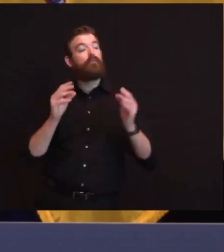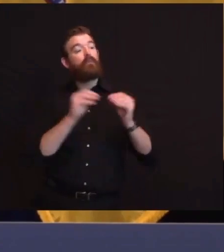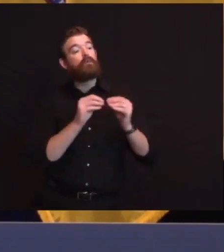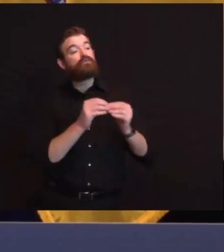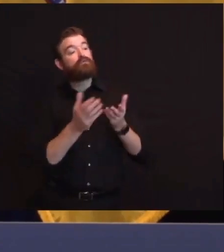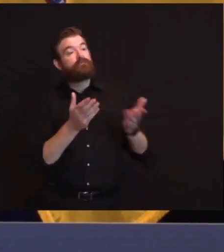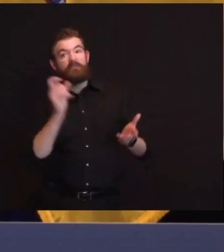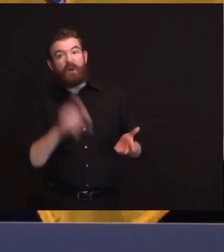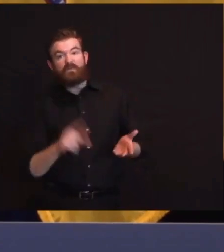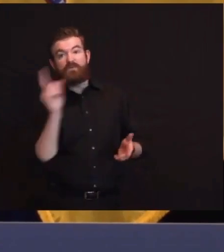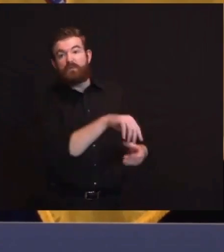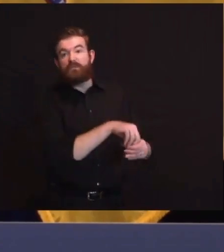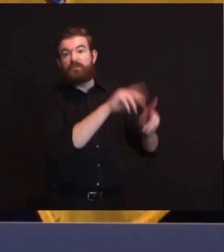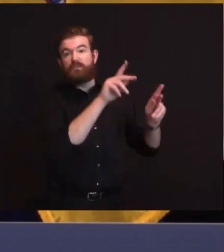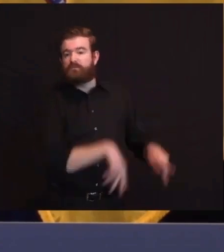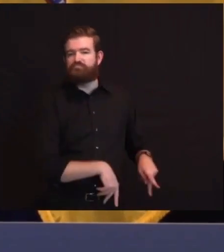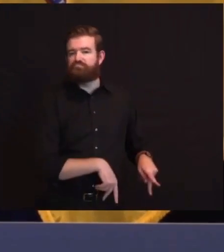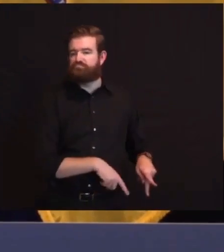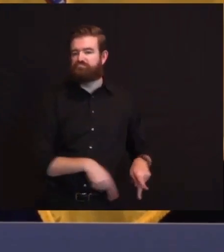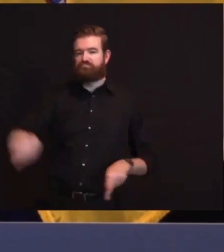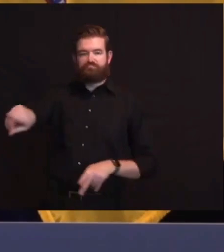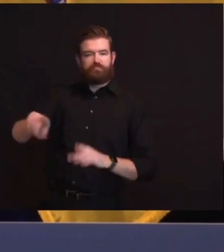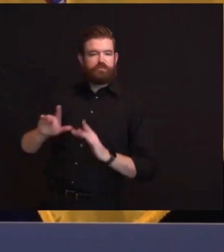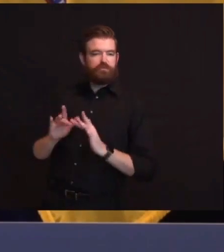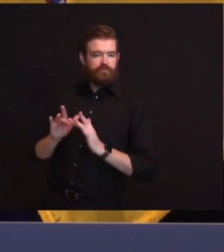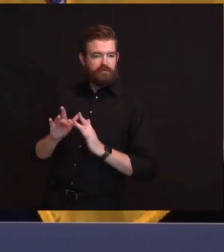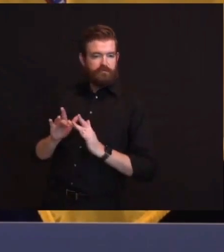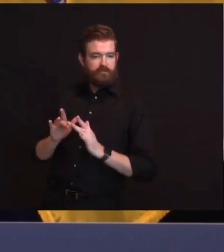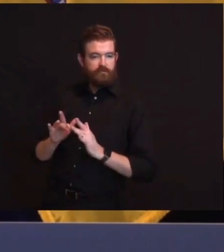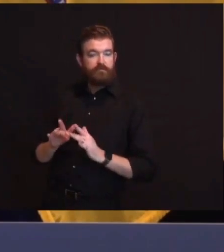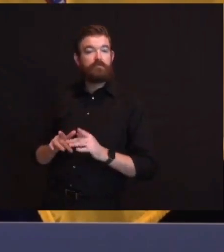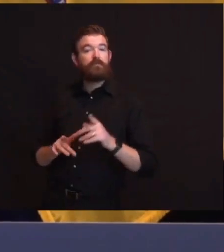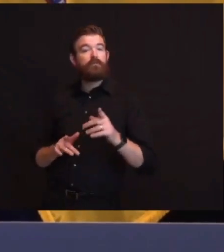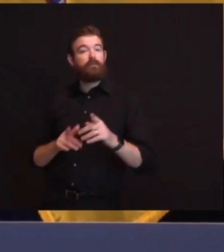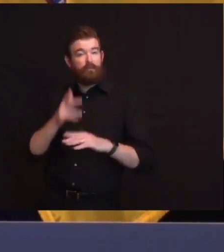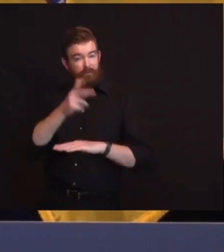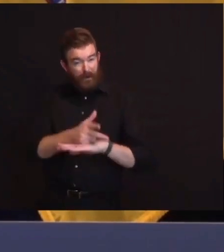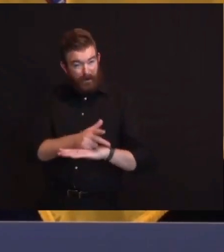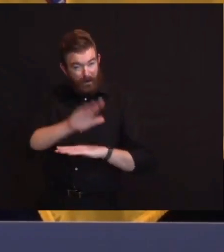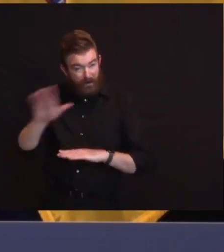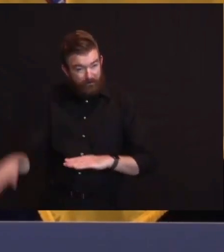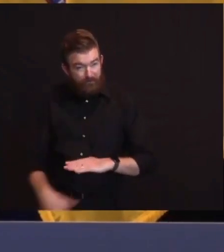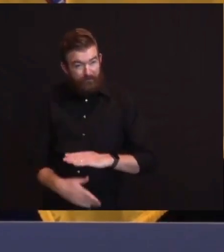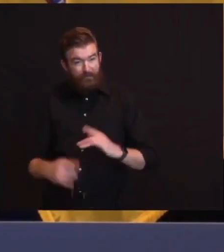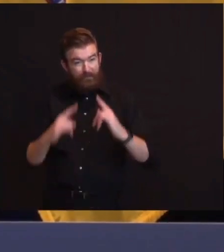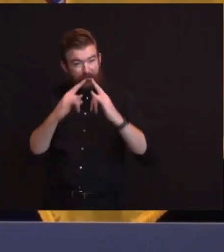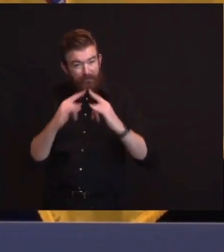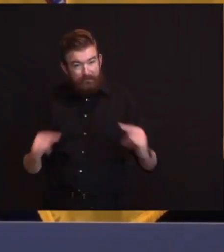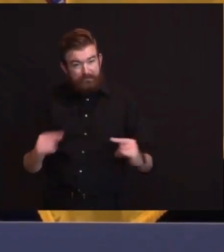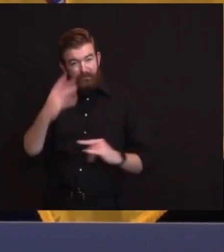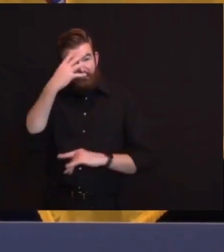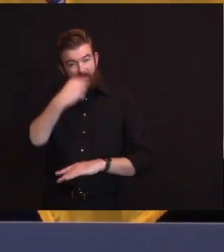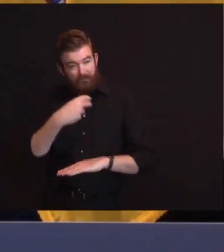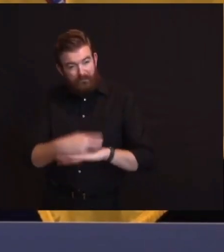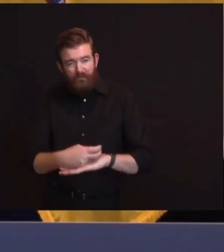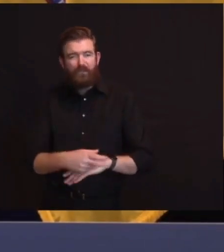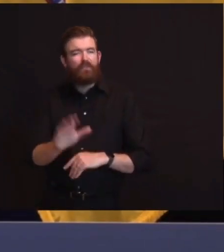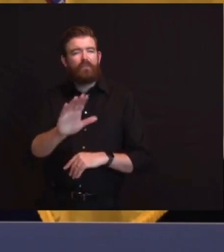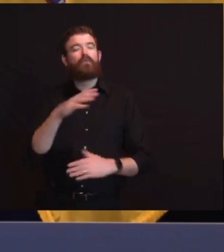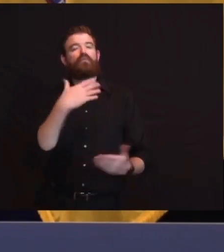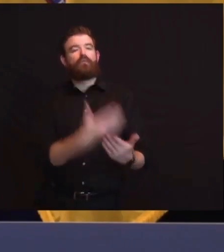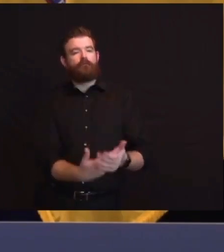please don't camp out overnight. You don't need to. There's no reason to do that. Show up when they open, get your number, get your appointment